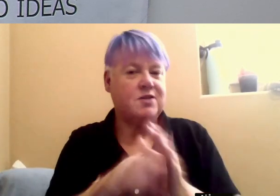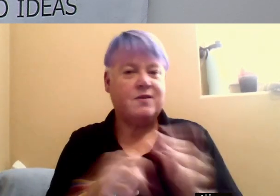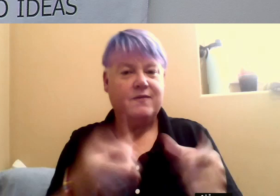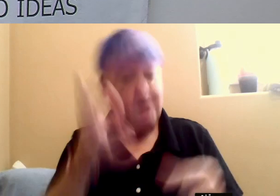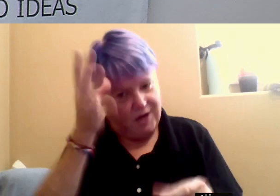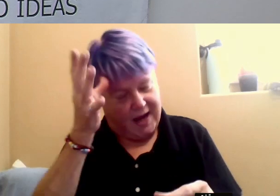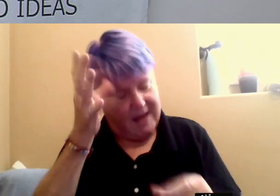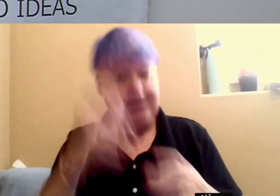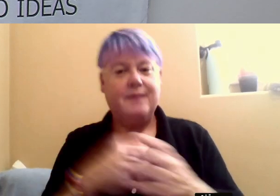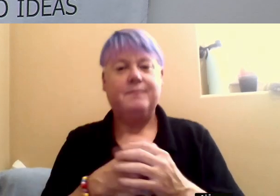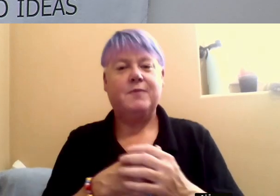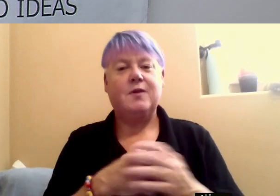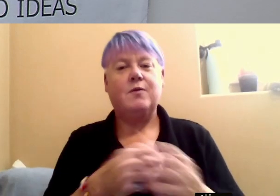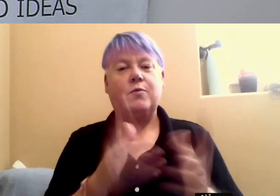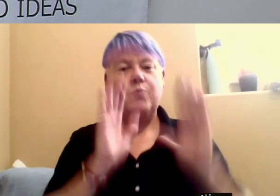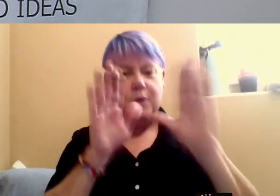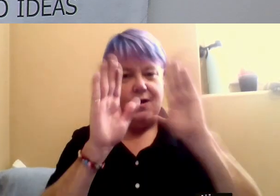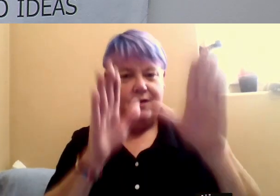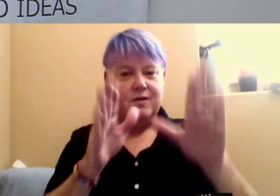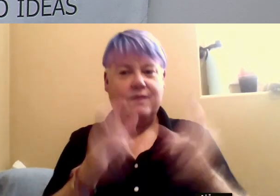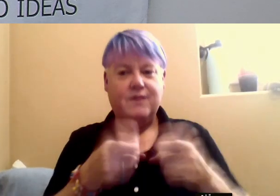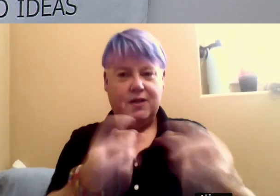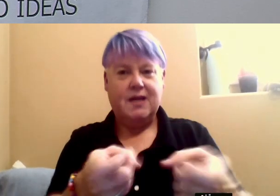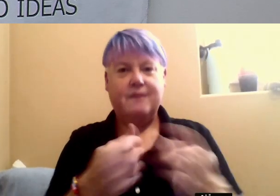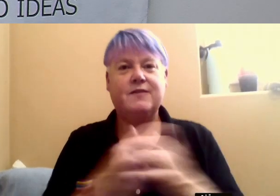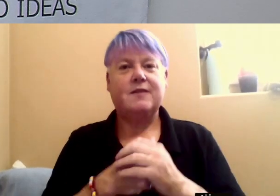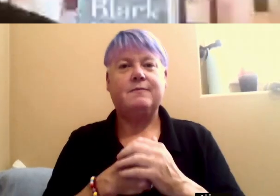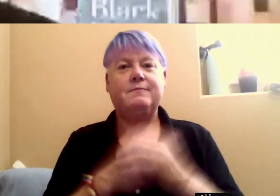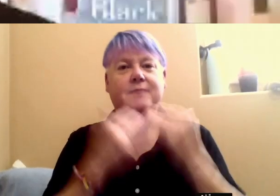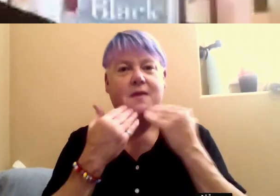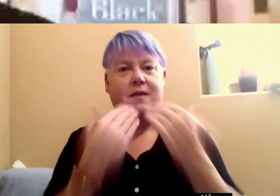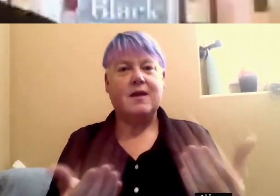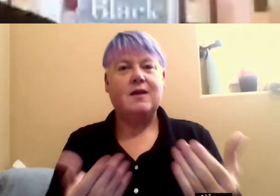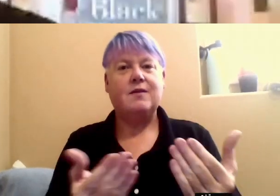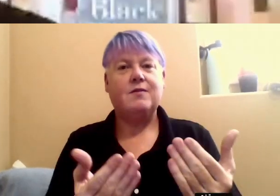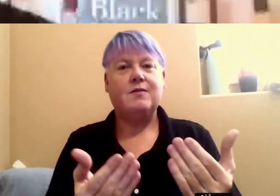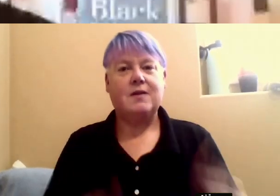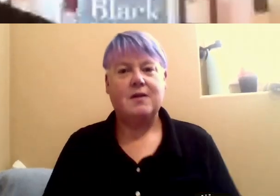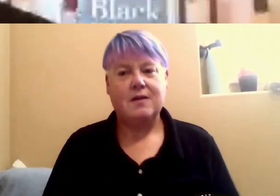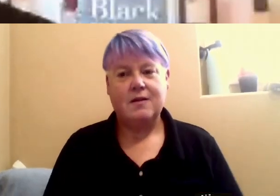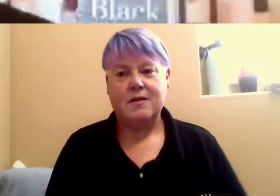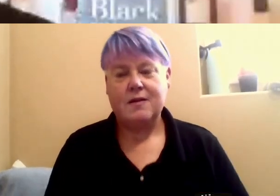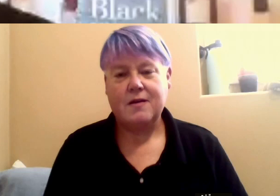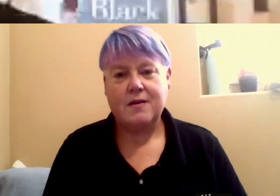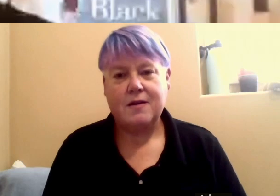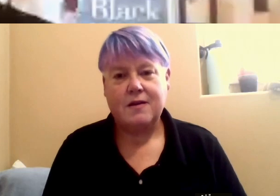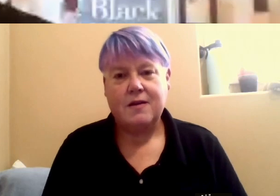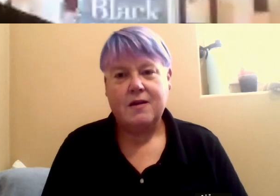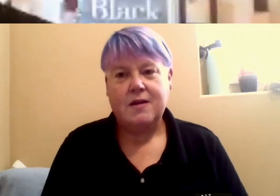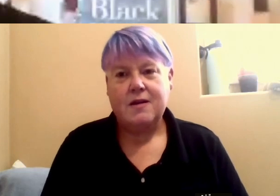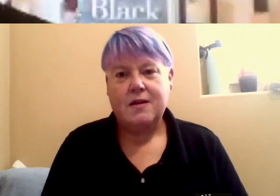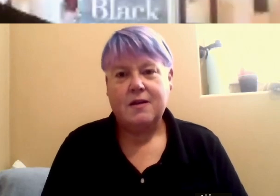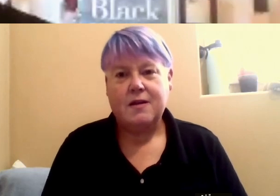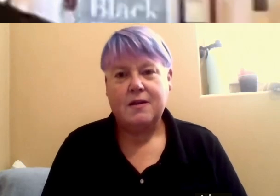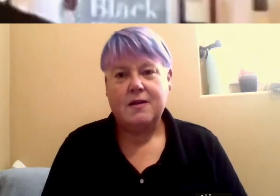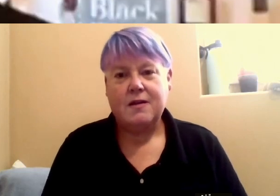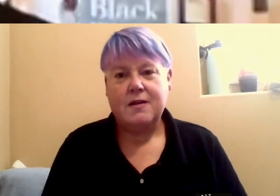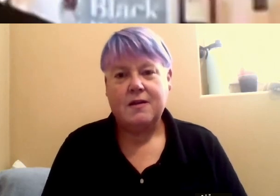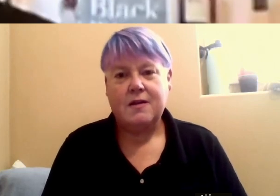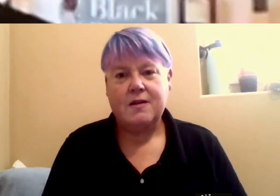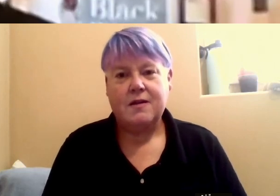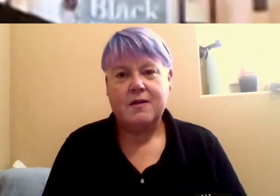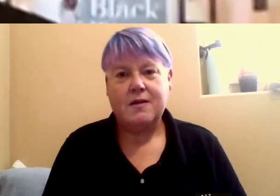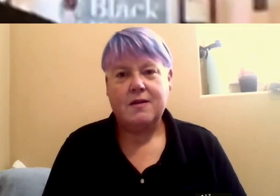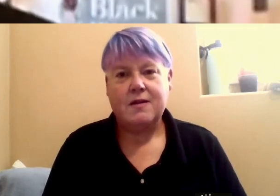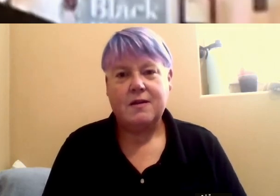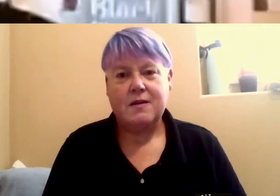him. So she just wanted to share that with you. You guys, do you want me to show you that picture quick? I have it. Yeah, that'd be great. If anybody's curious,